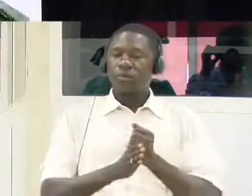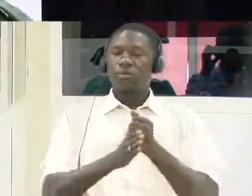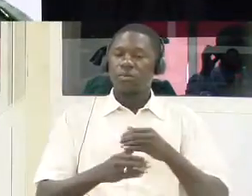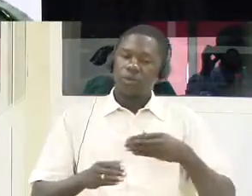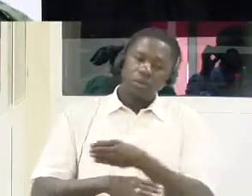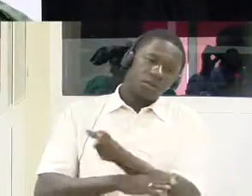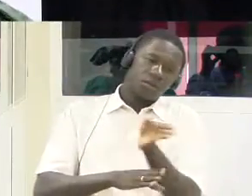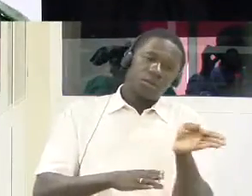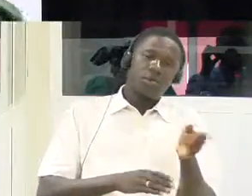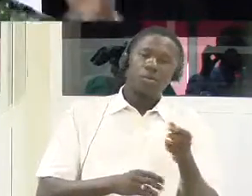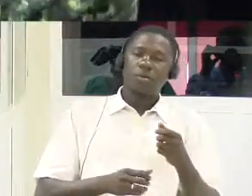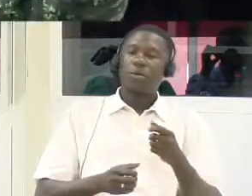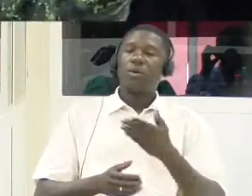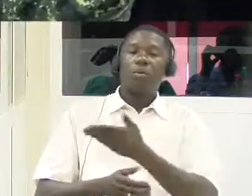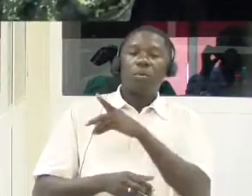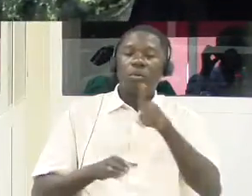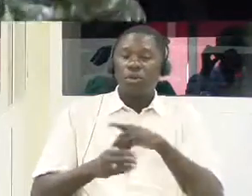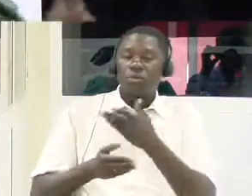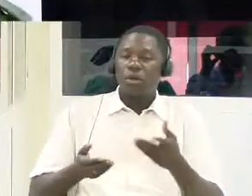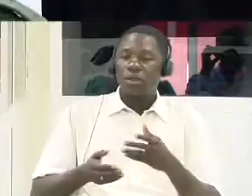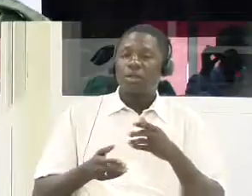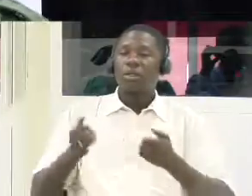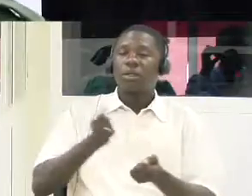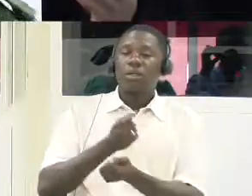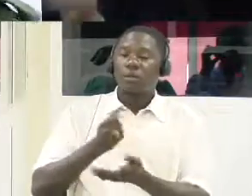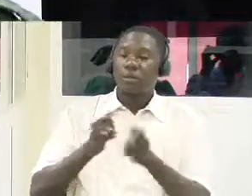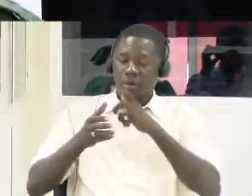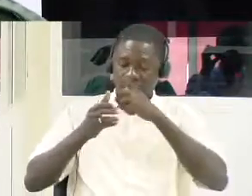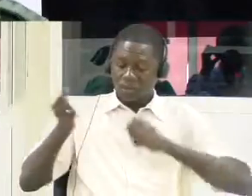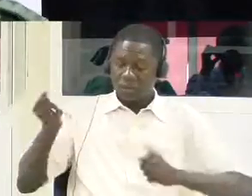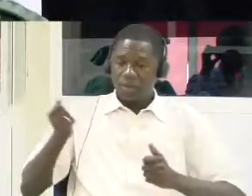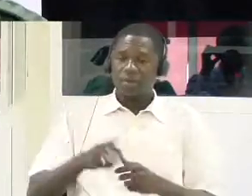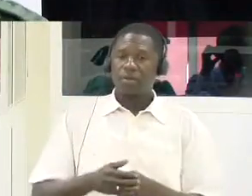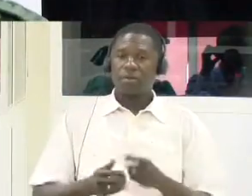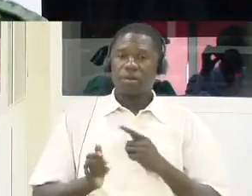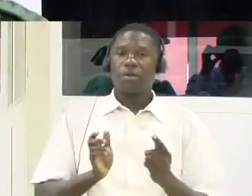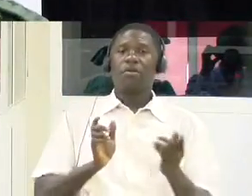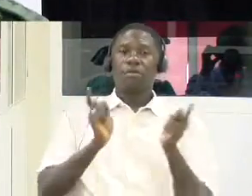turn around the armory. Then I saw my commanding officer, and he was coming towards me.